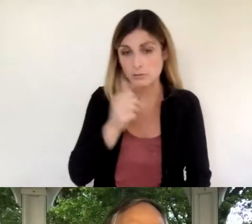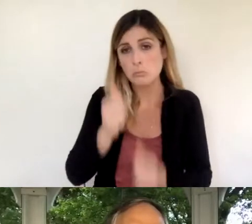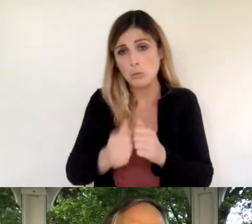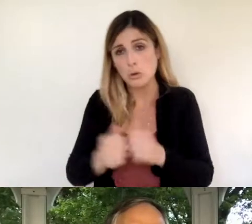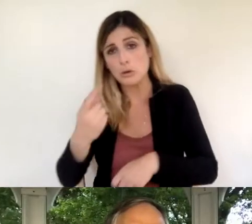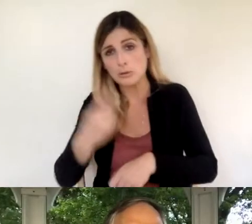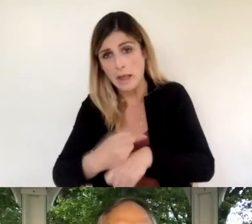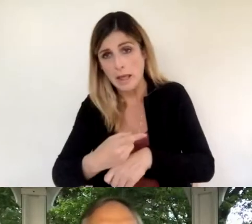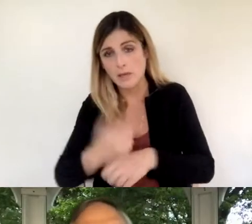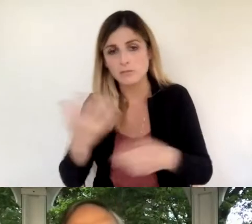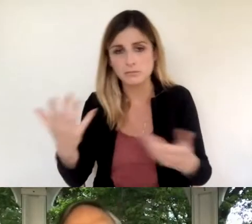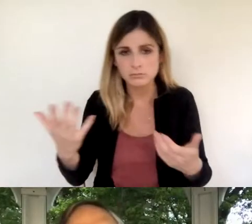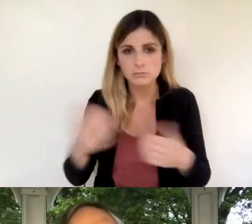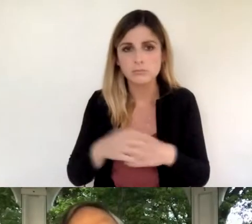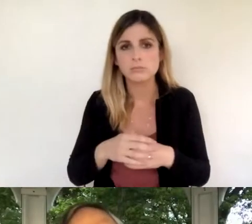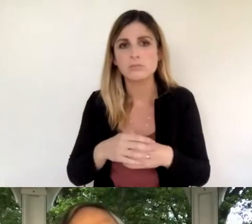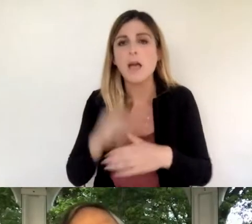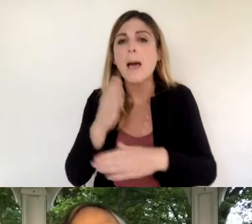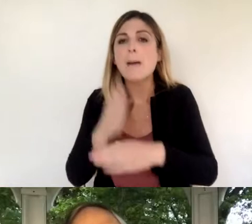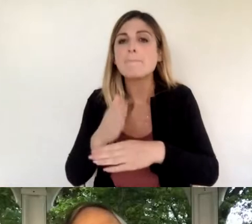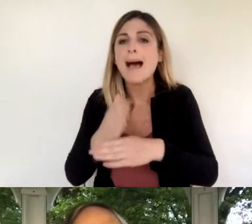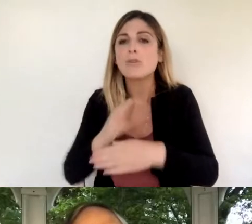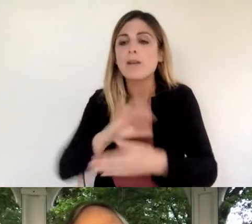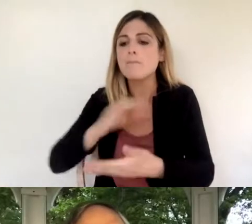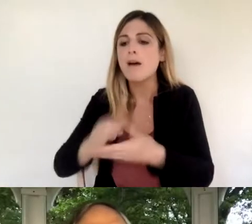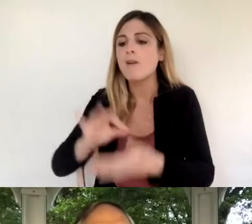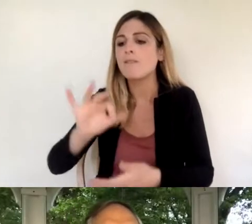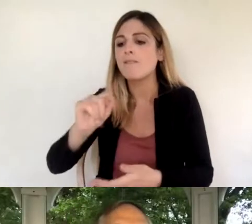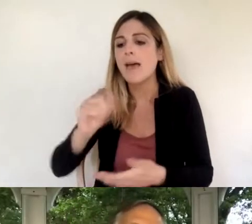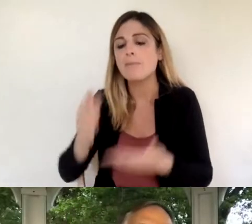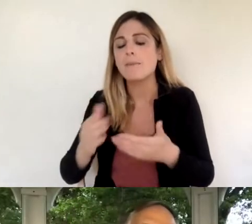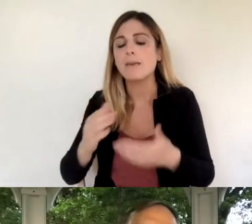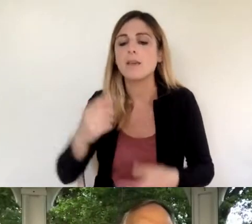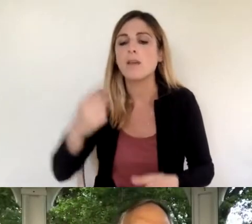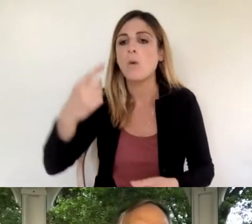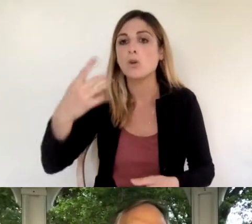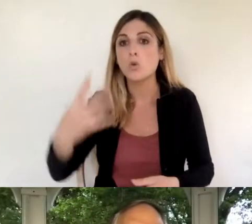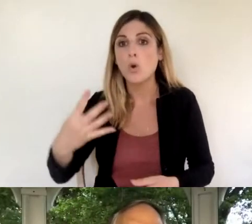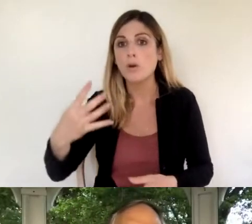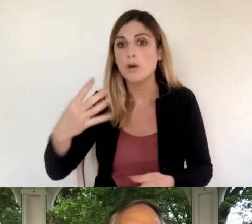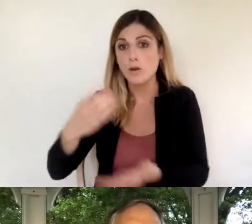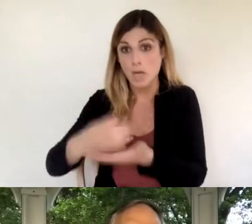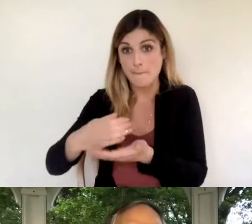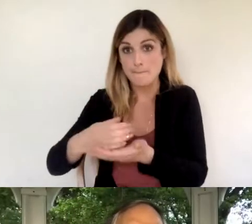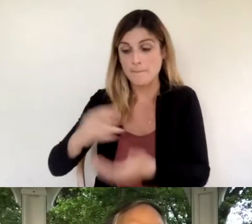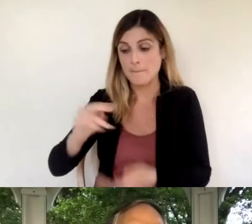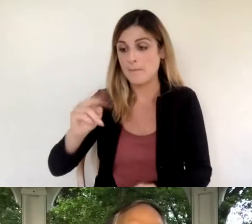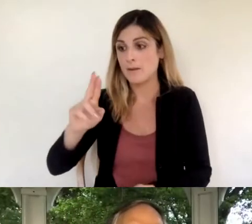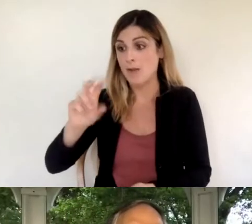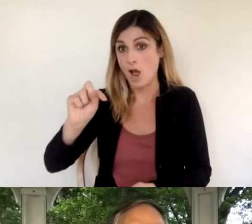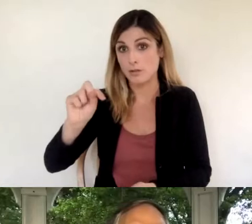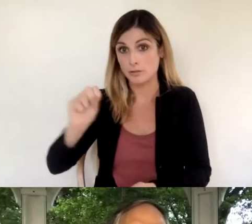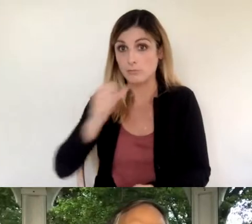what a moderate amount of fat would look like to me would be a quarter cup of nuts, which I consider to be an essential part of a vegan diet because